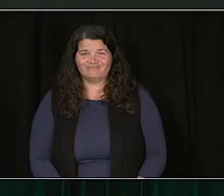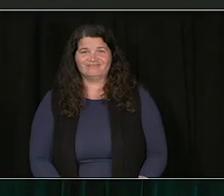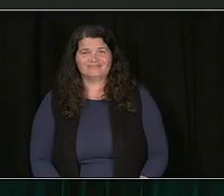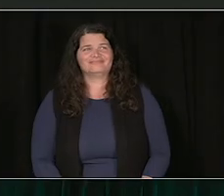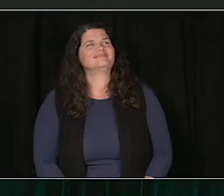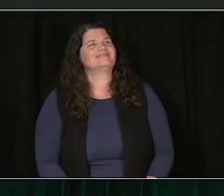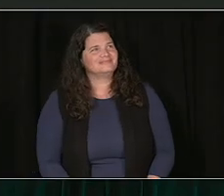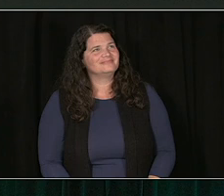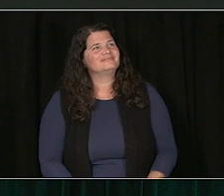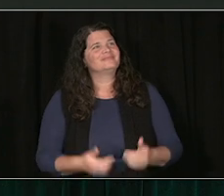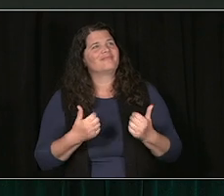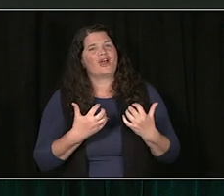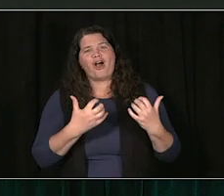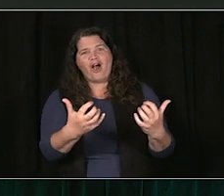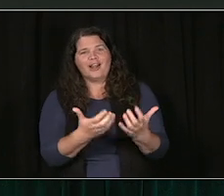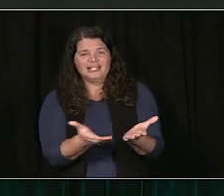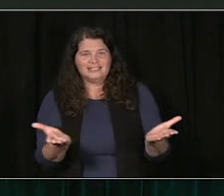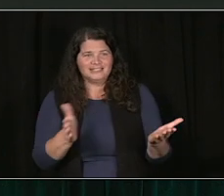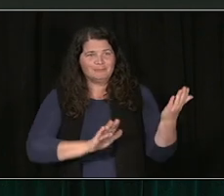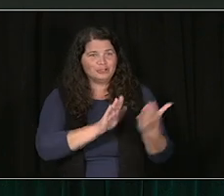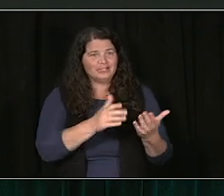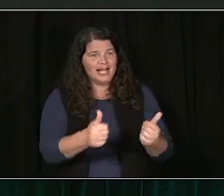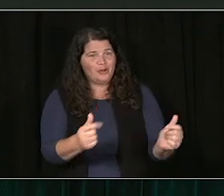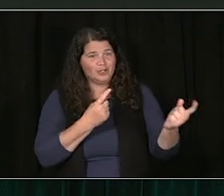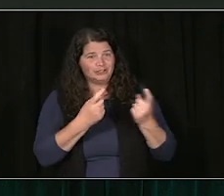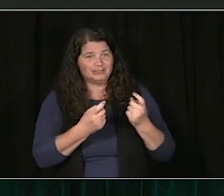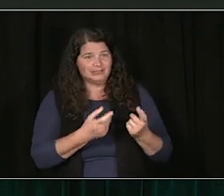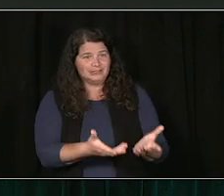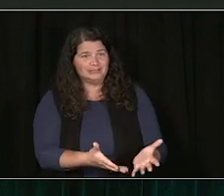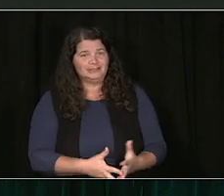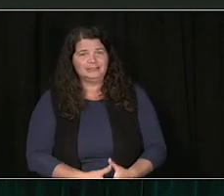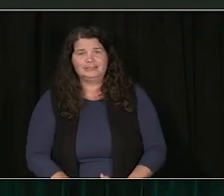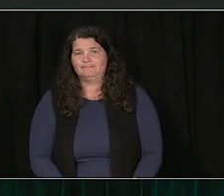any questions from our audience, the in-person audience?